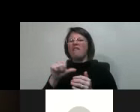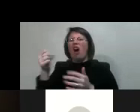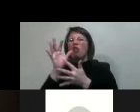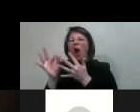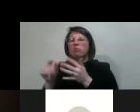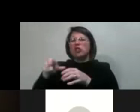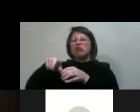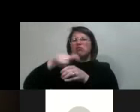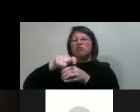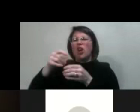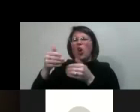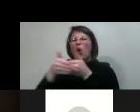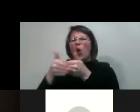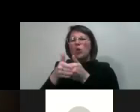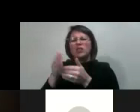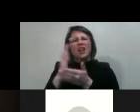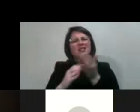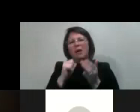mile. Some of them do not.